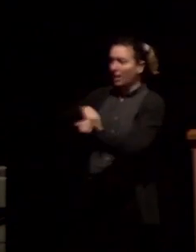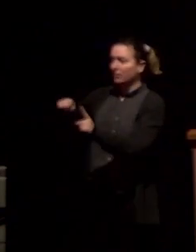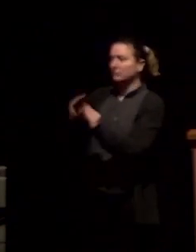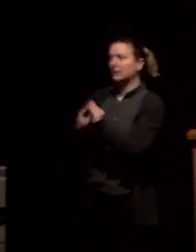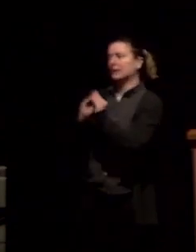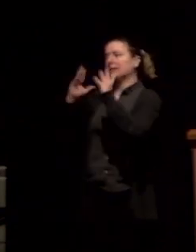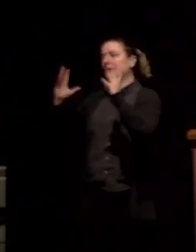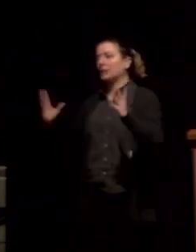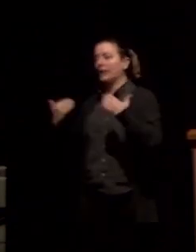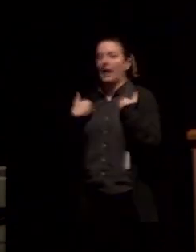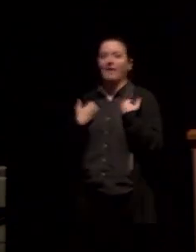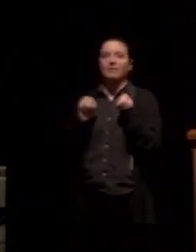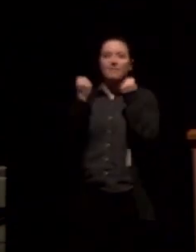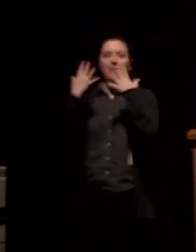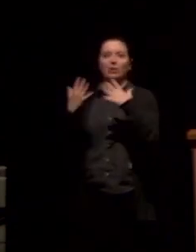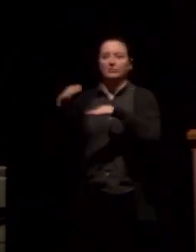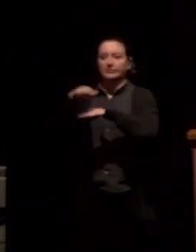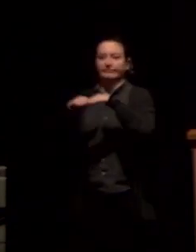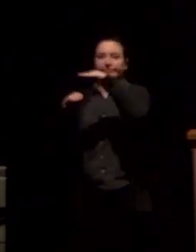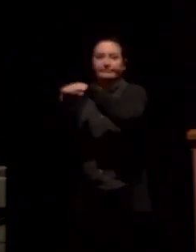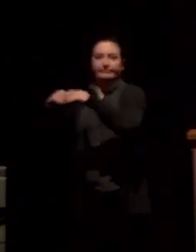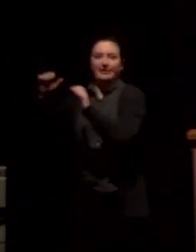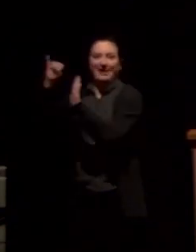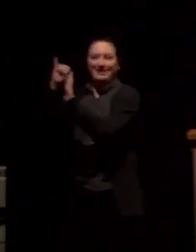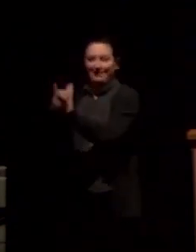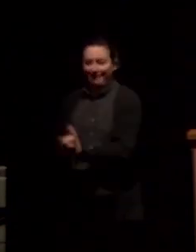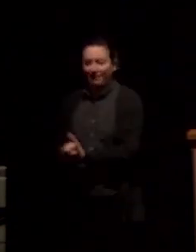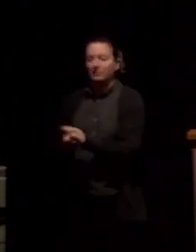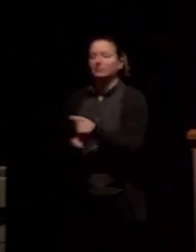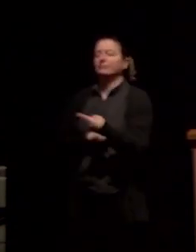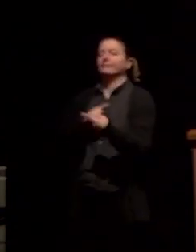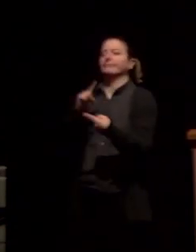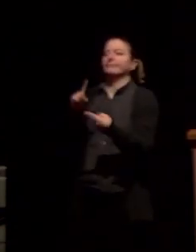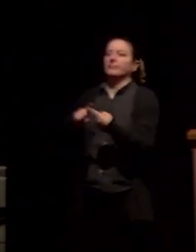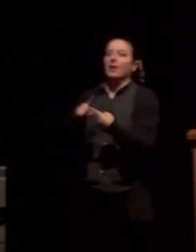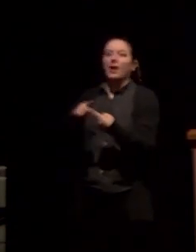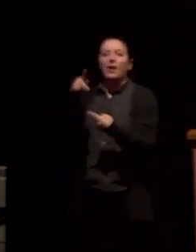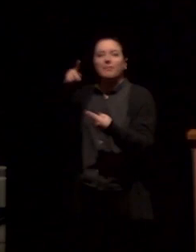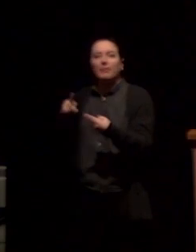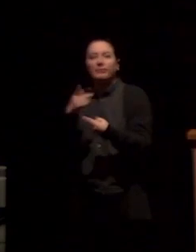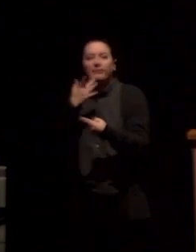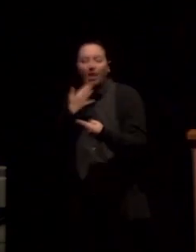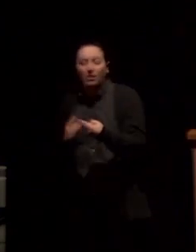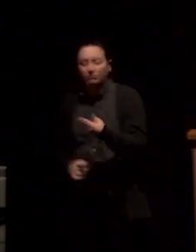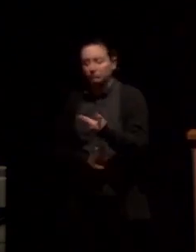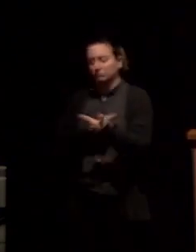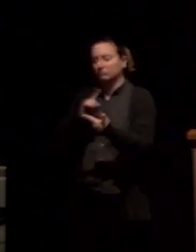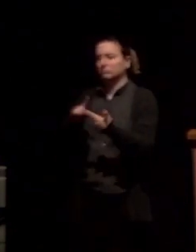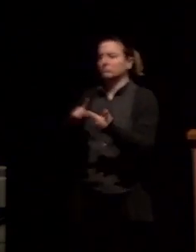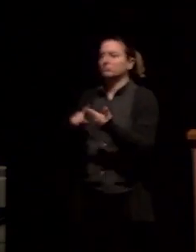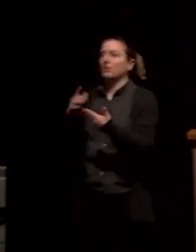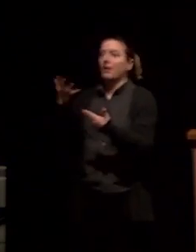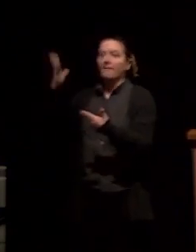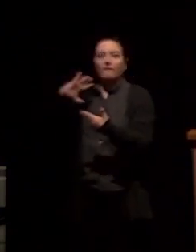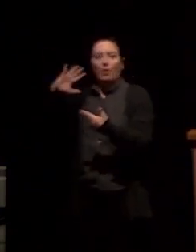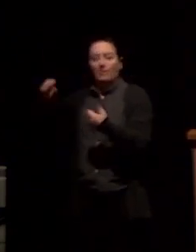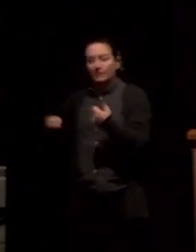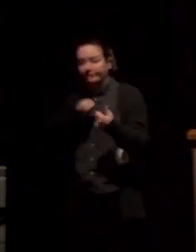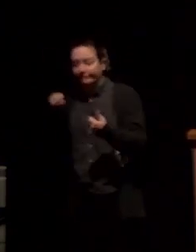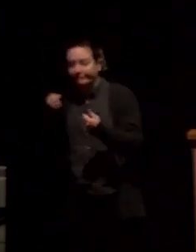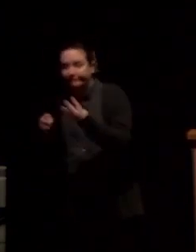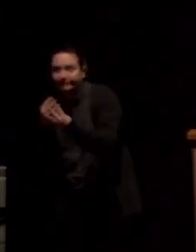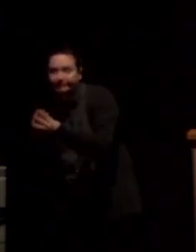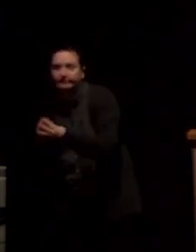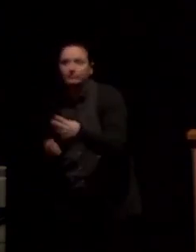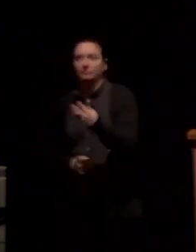formerly incarcerated, if they had a disability, if they were a person of color, then they got to the head of the line to